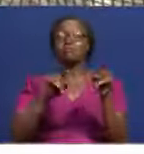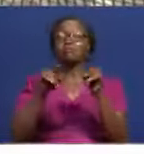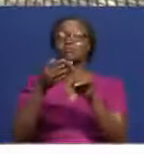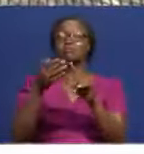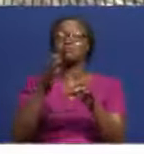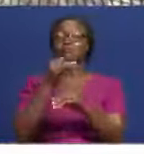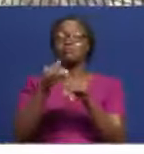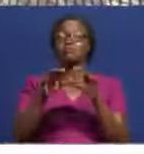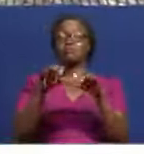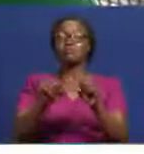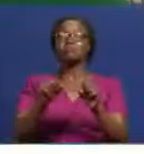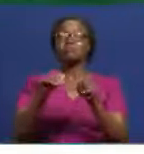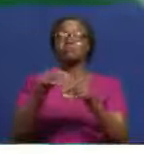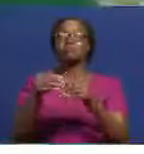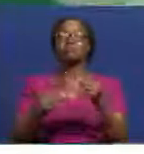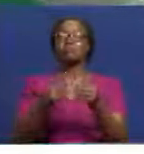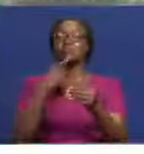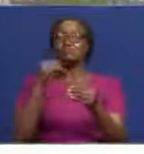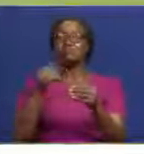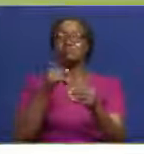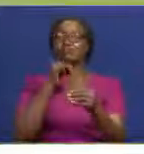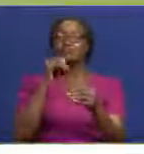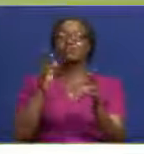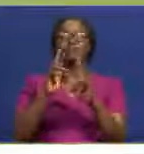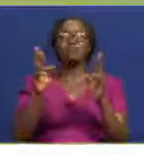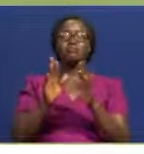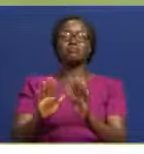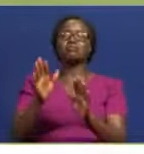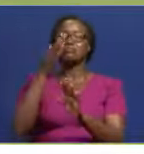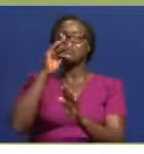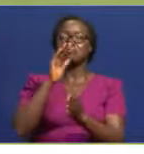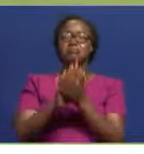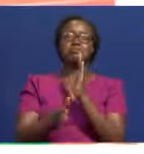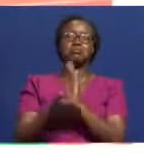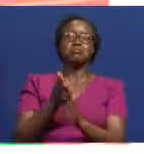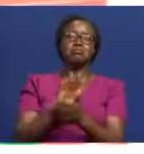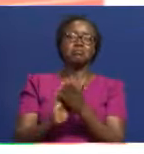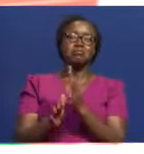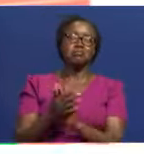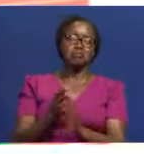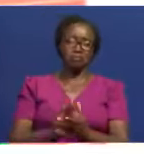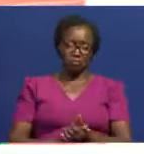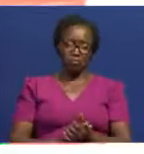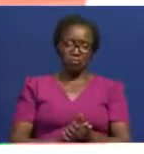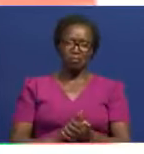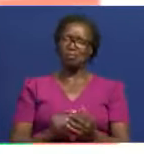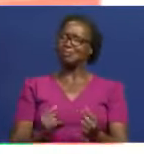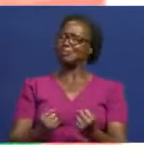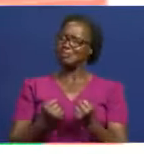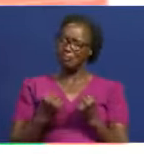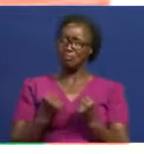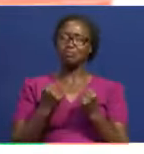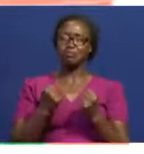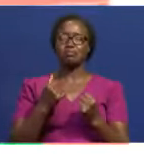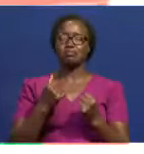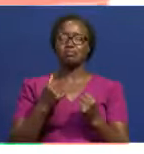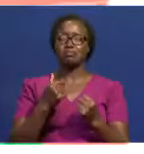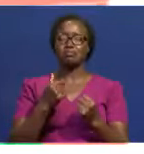before he finally booked his ticket, so he is not ready to leave France empty-handed. It was tough. It was difficult for